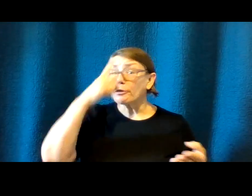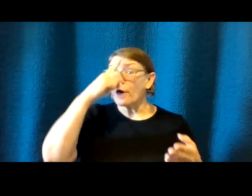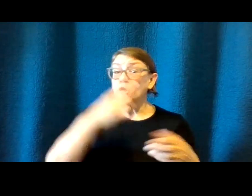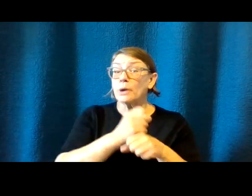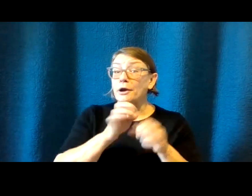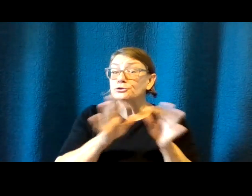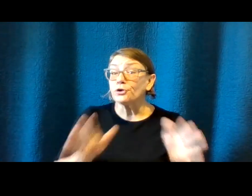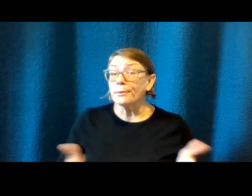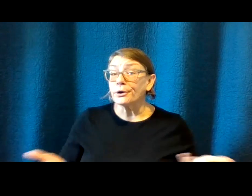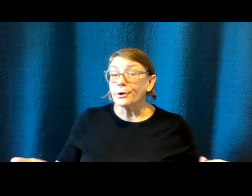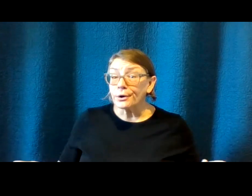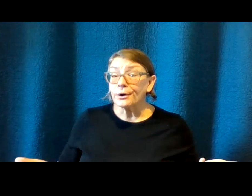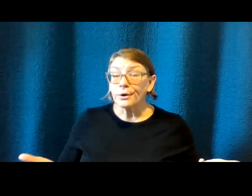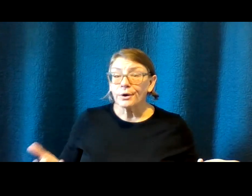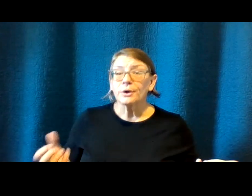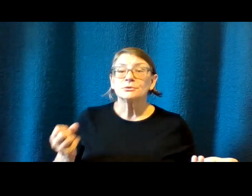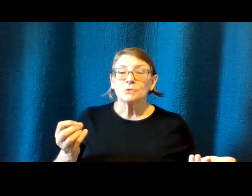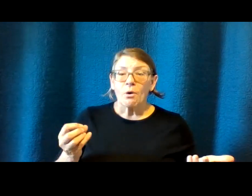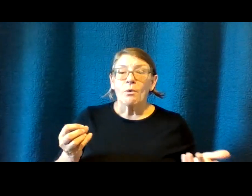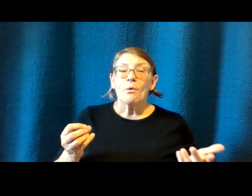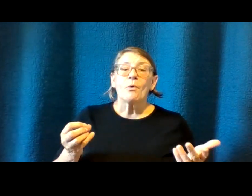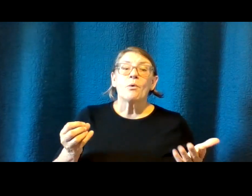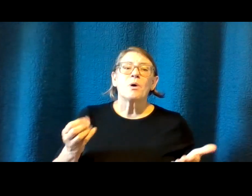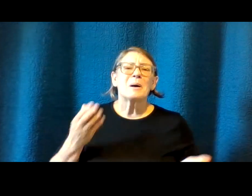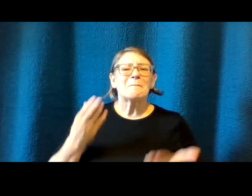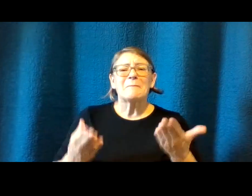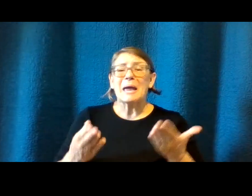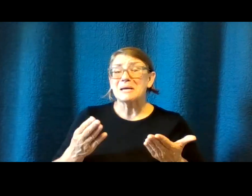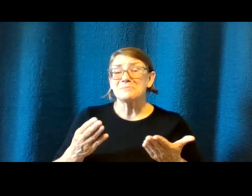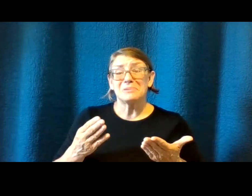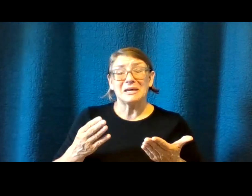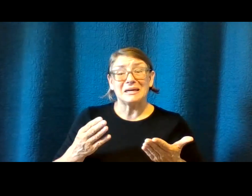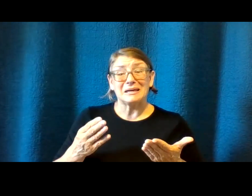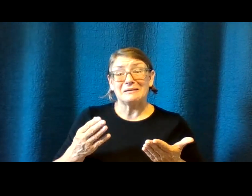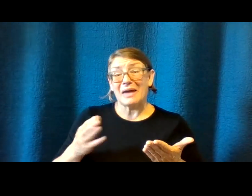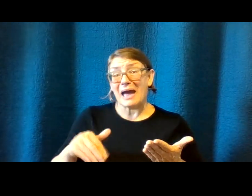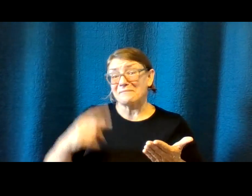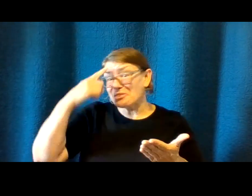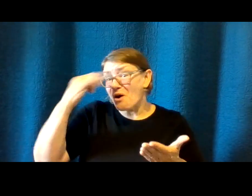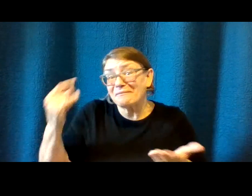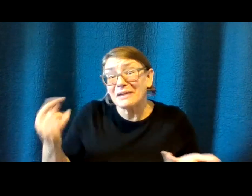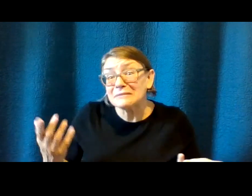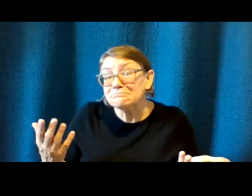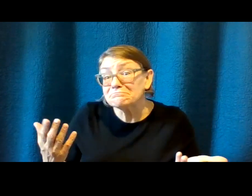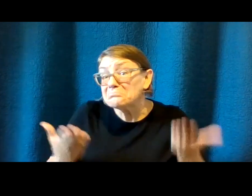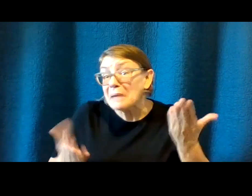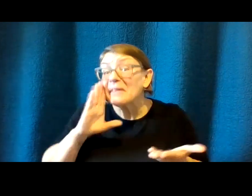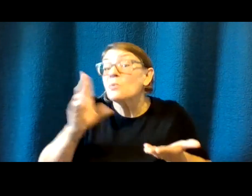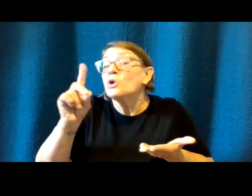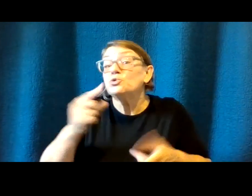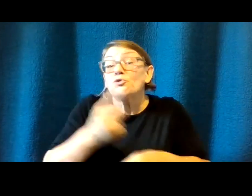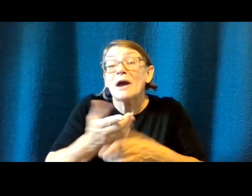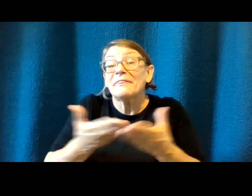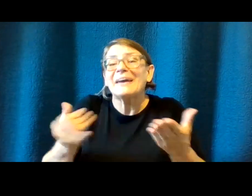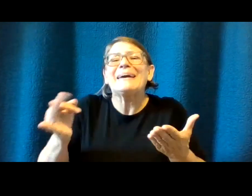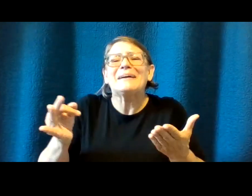again, a lot of it might be it just hasn't occurred to them, and if they would do the right thing if they knew that.